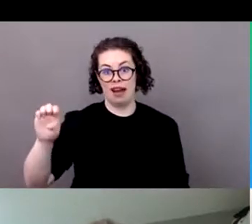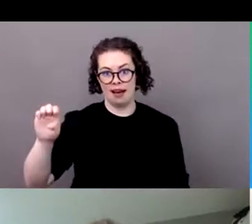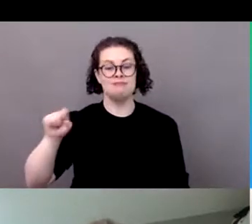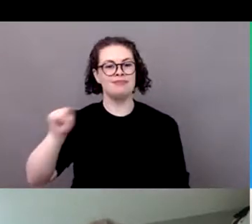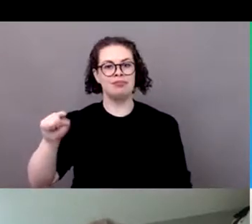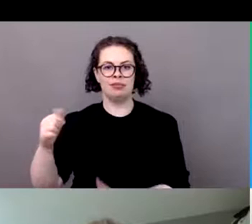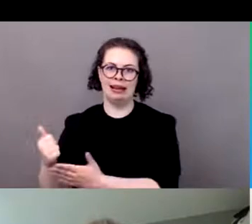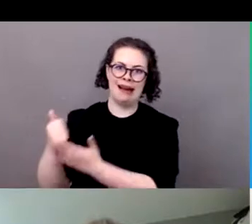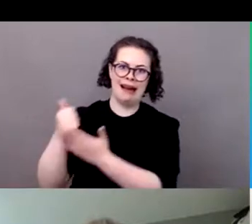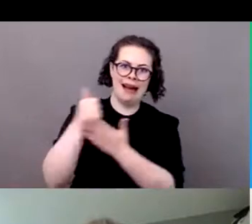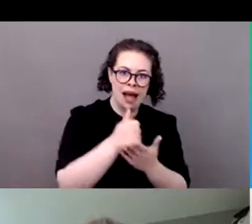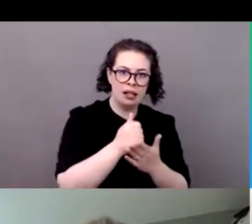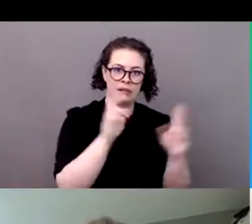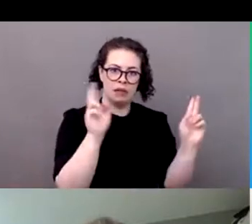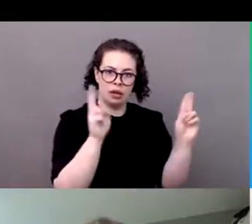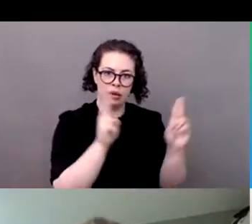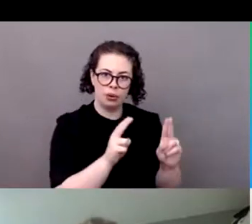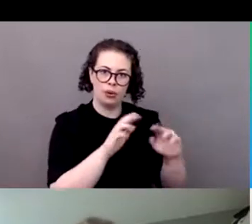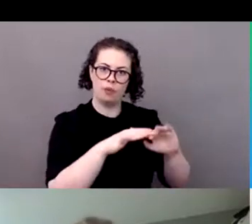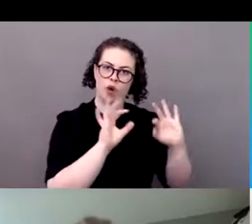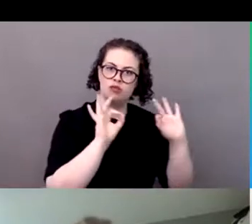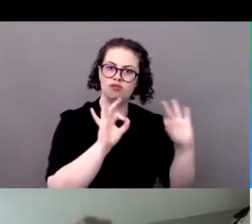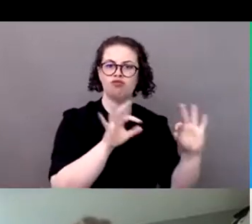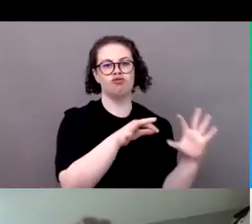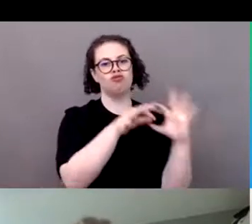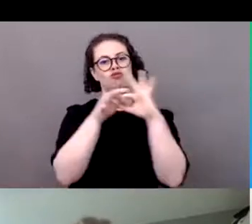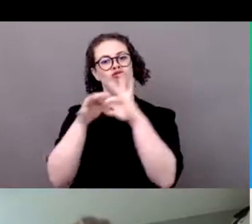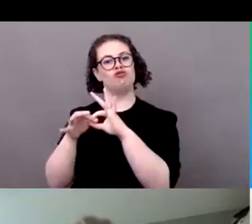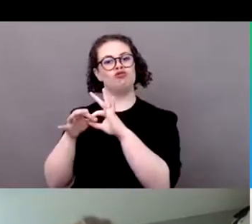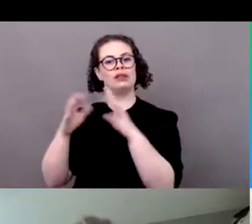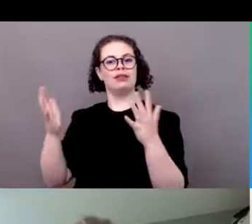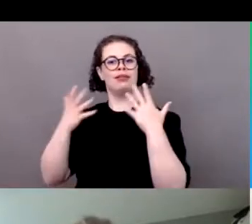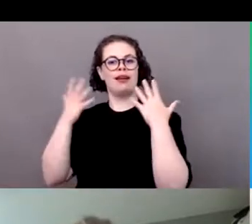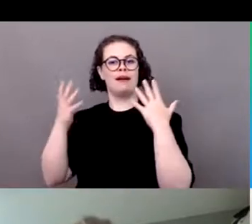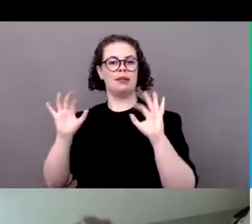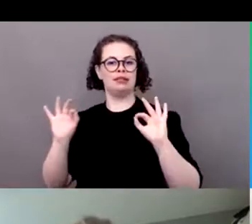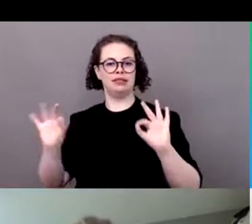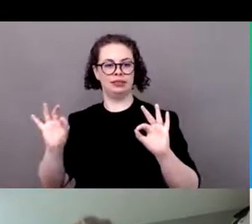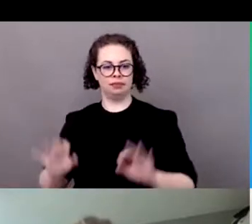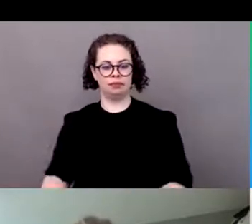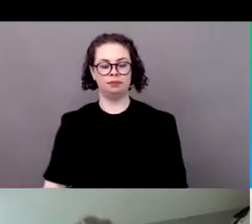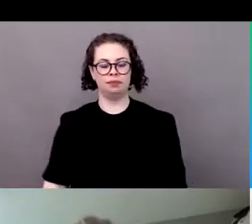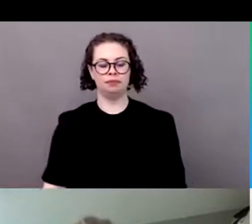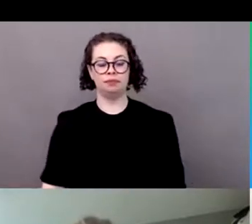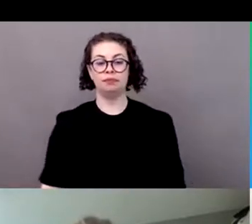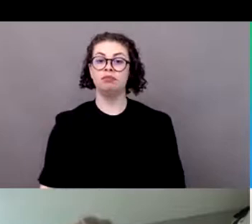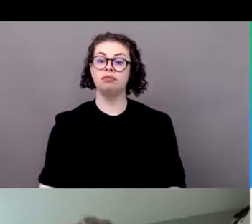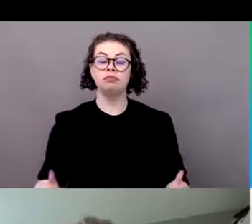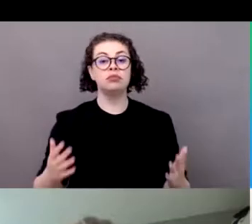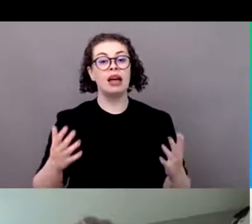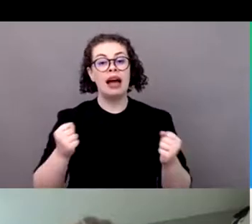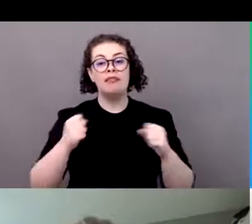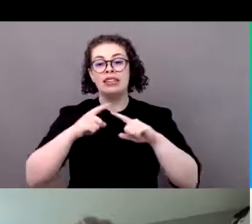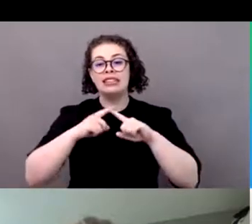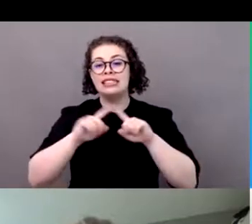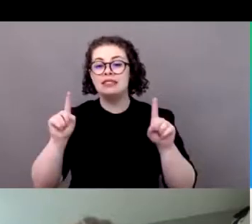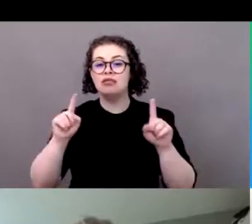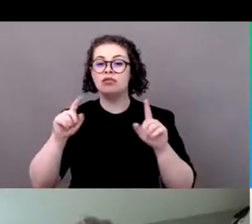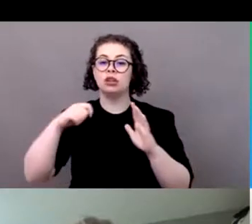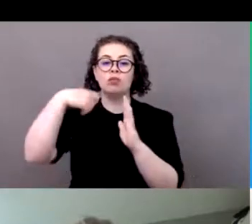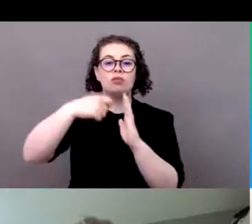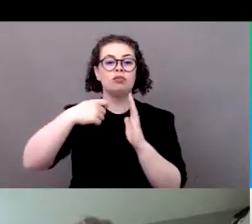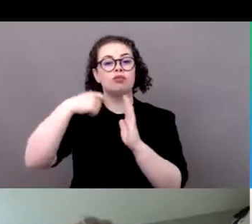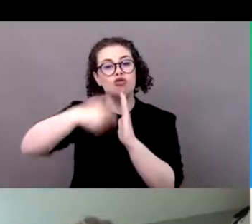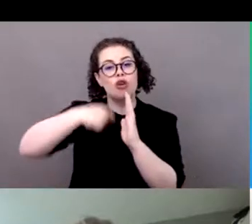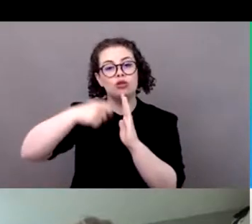it comes to the programs that relate more with sport, for example, the Erasmus Plus sport program,